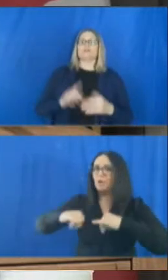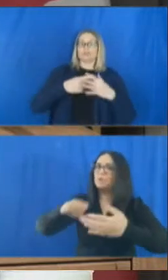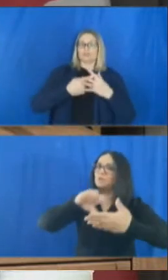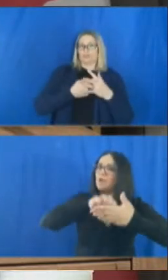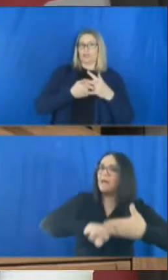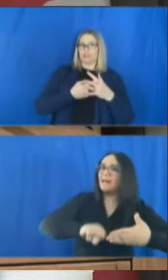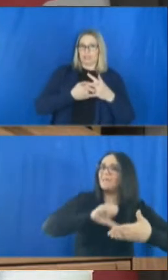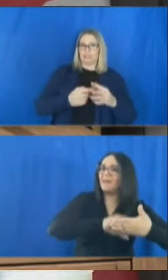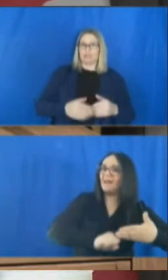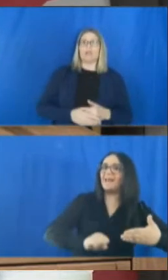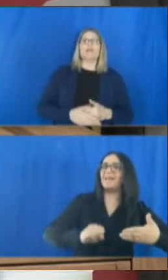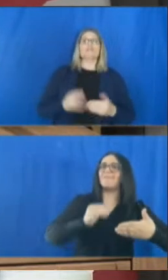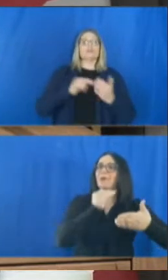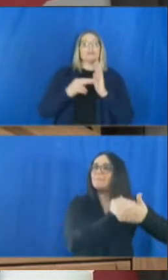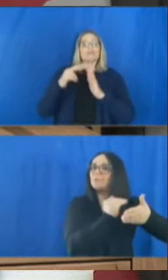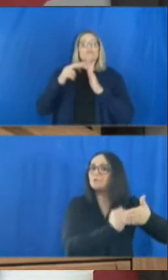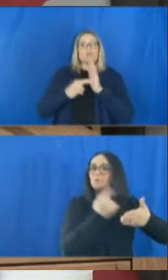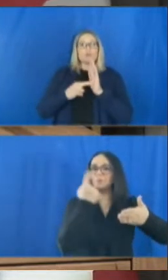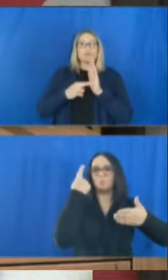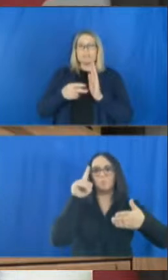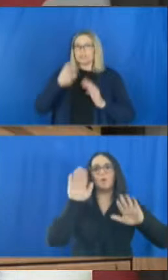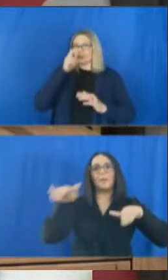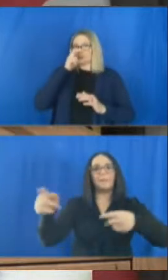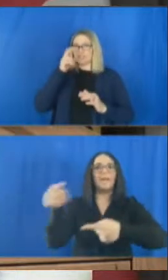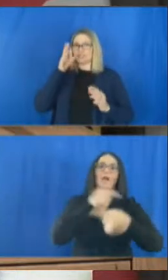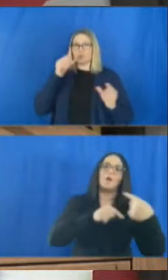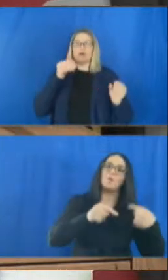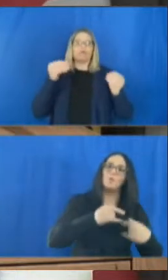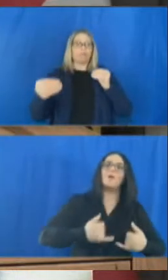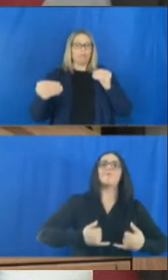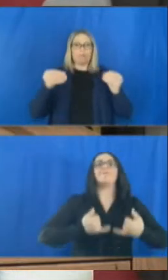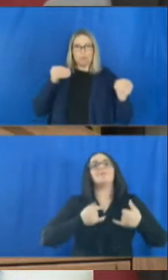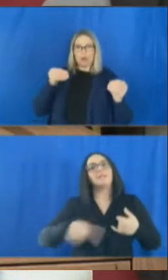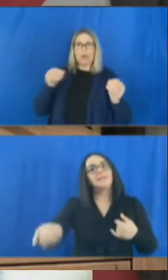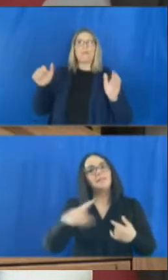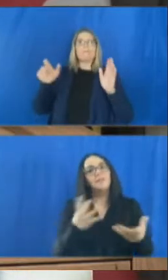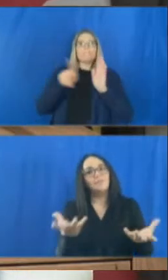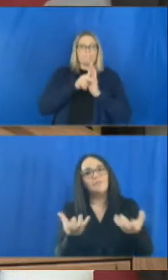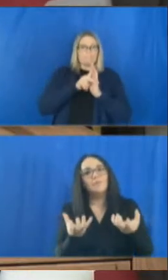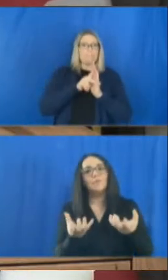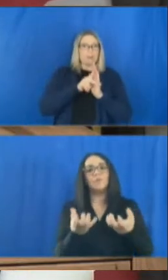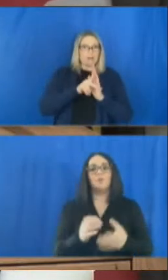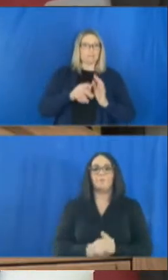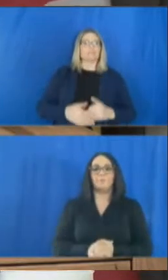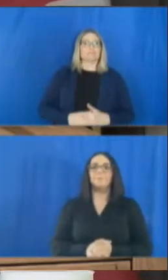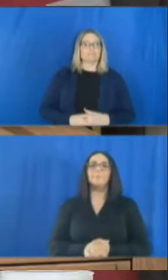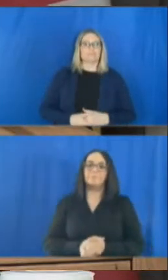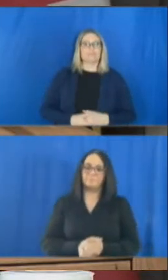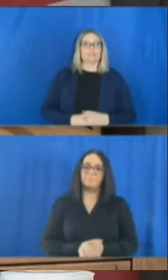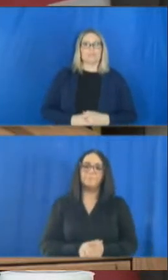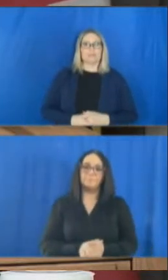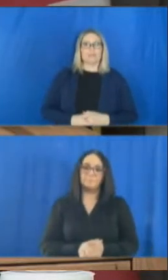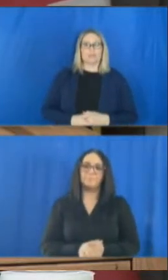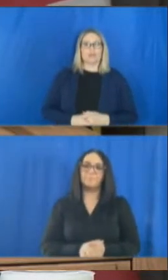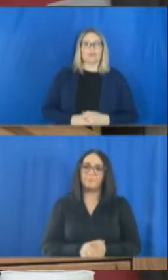normal, even though COVID is still with us. Thank you. Merci.